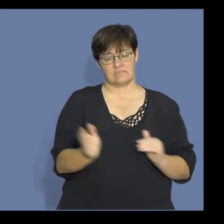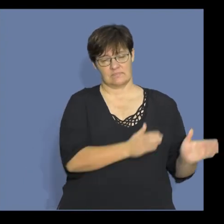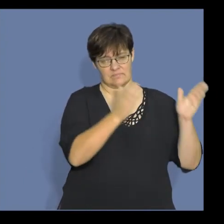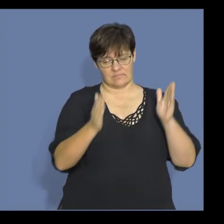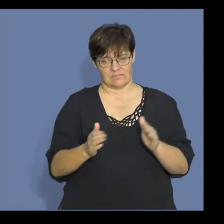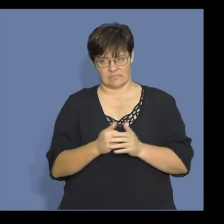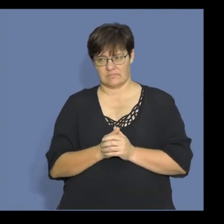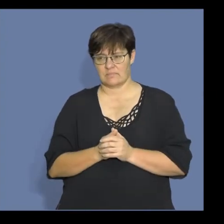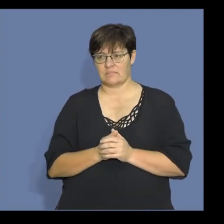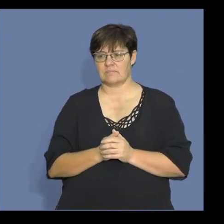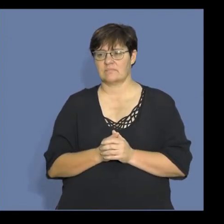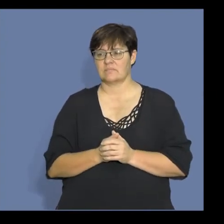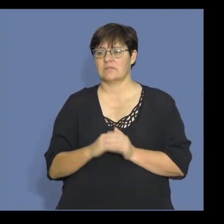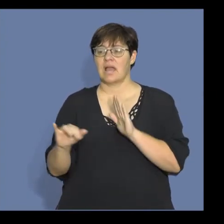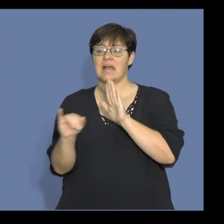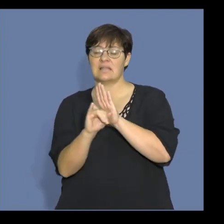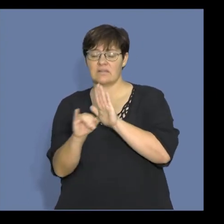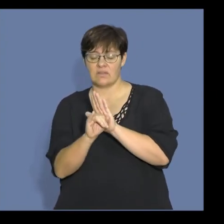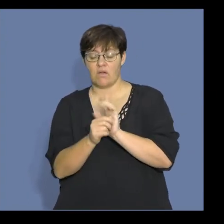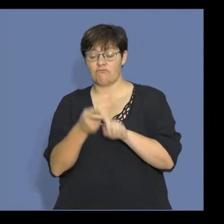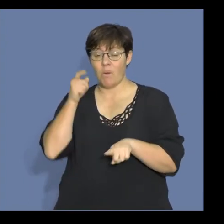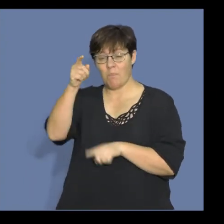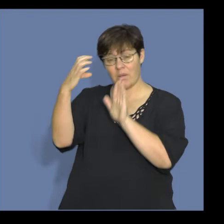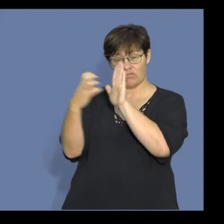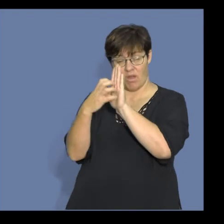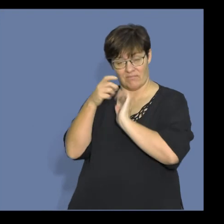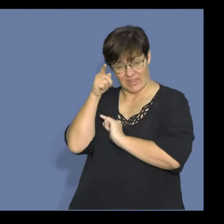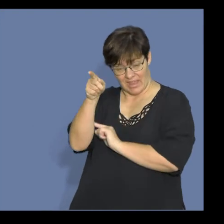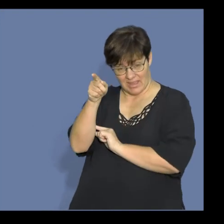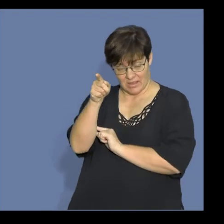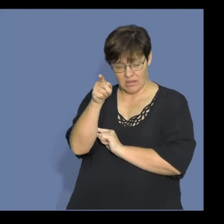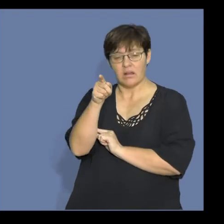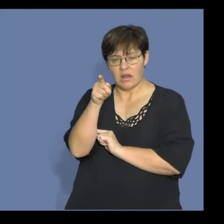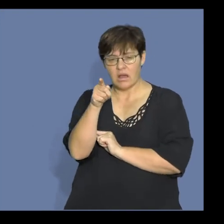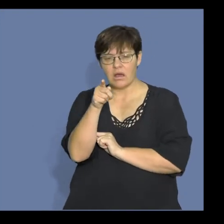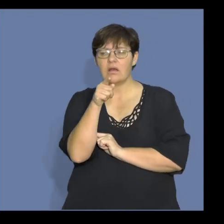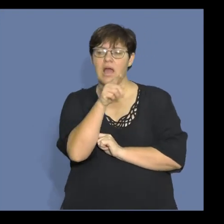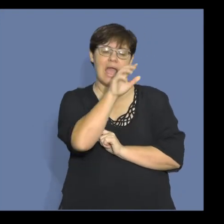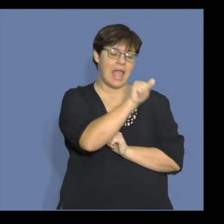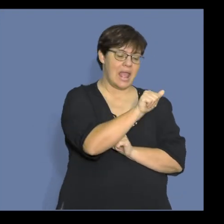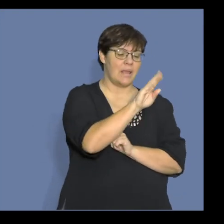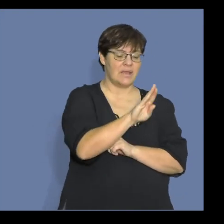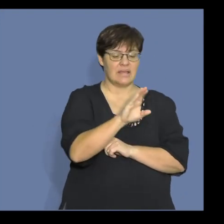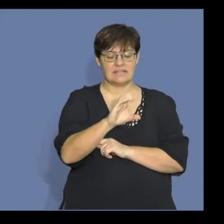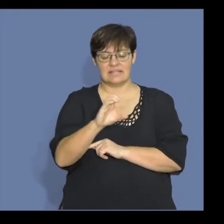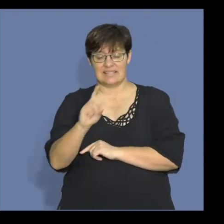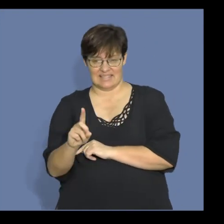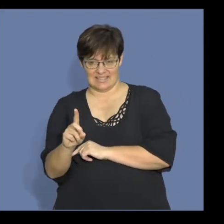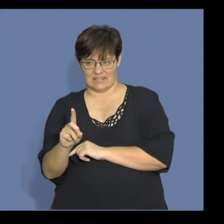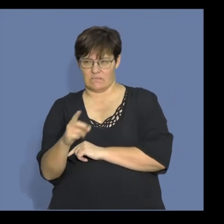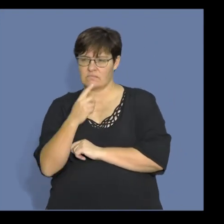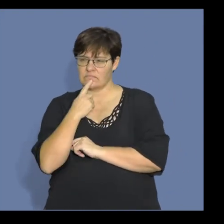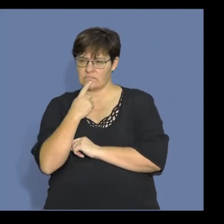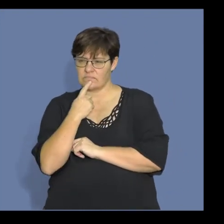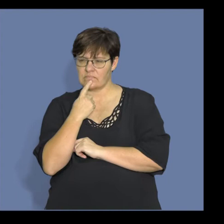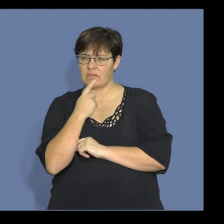Cool. The next question, identify from the graph which species, A to D,